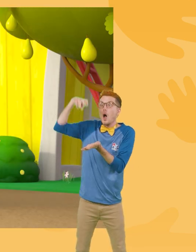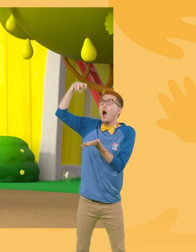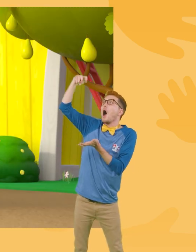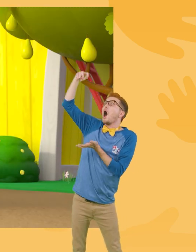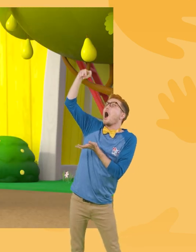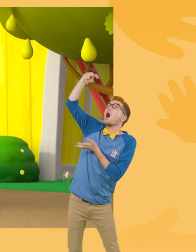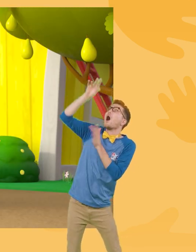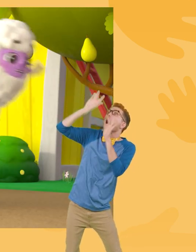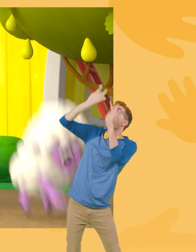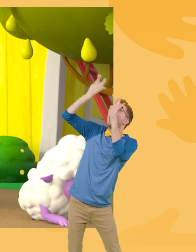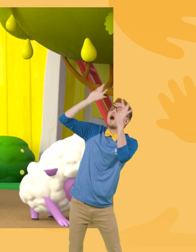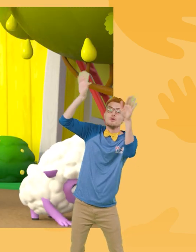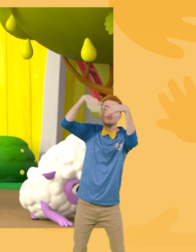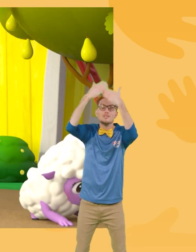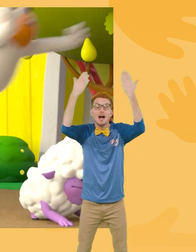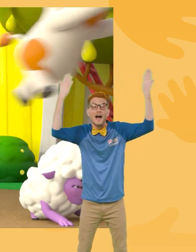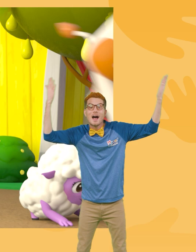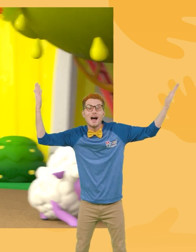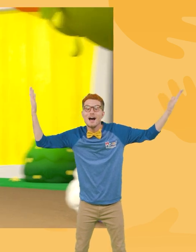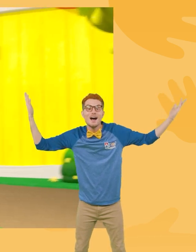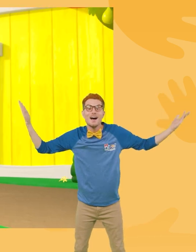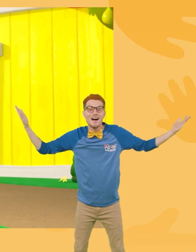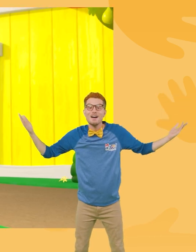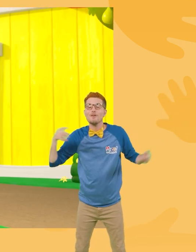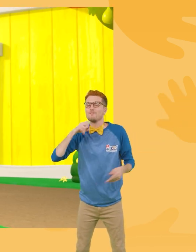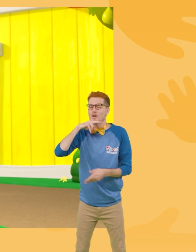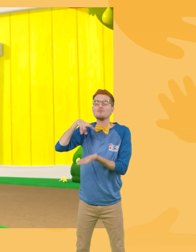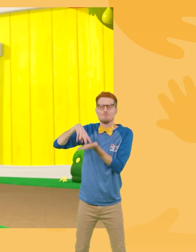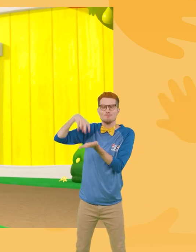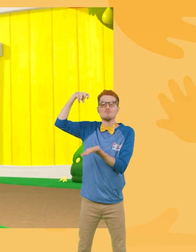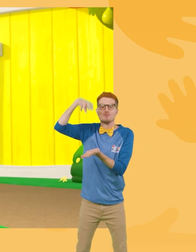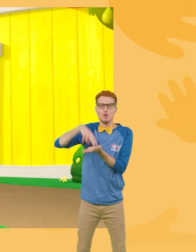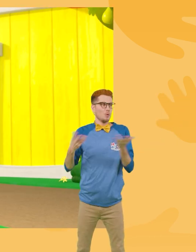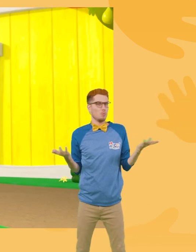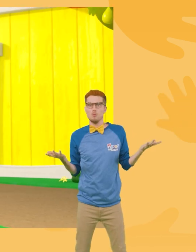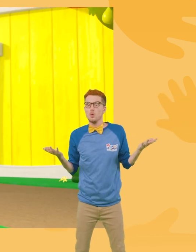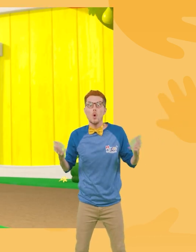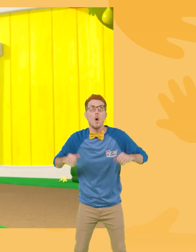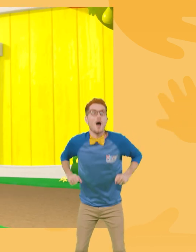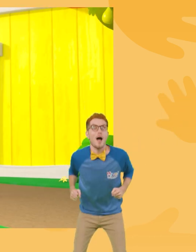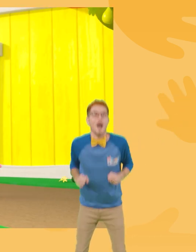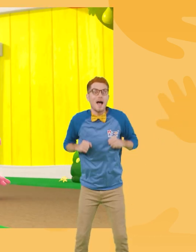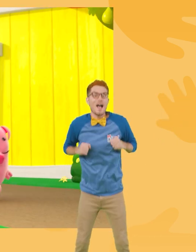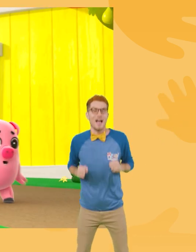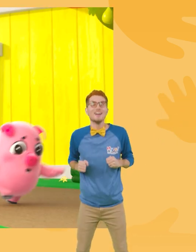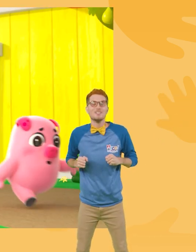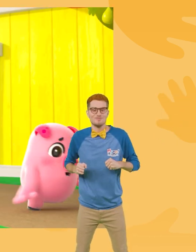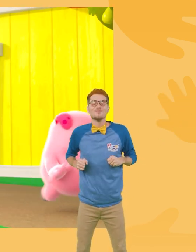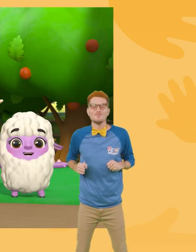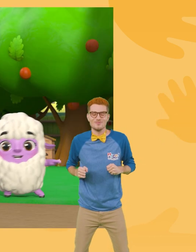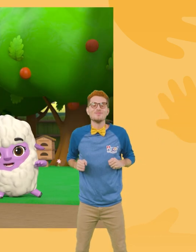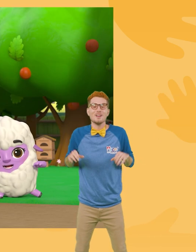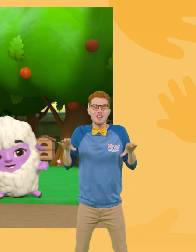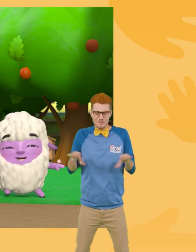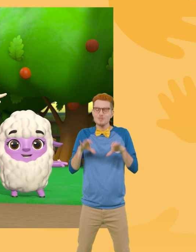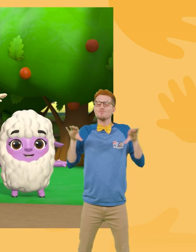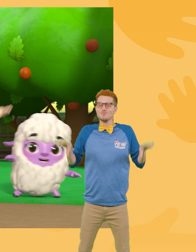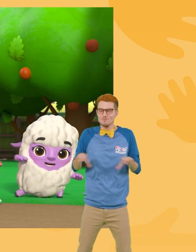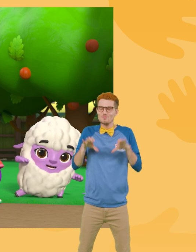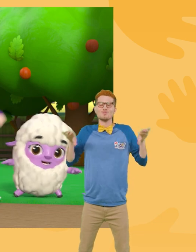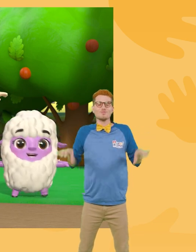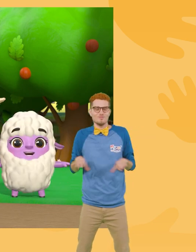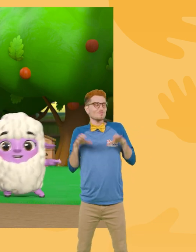so high that you touch the sky. Frog leap, frog leap.